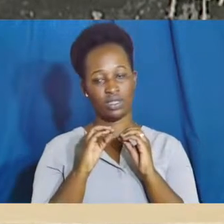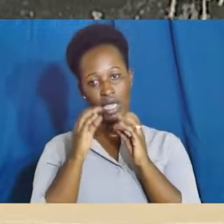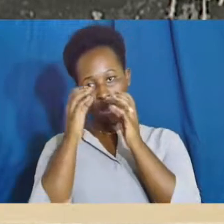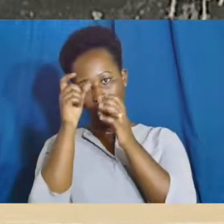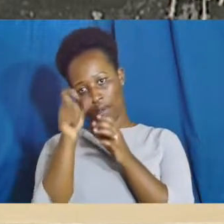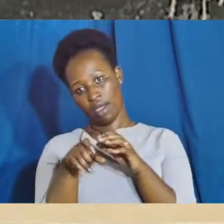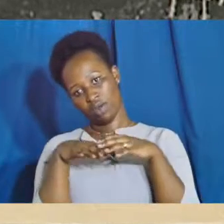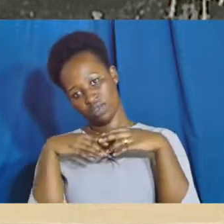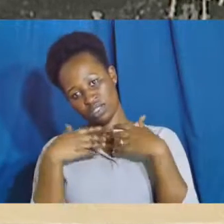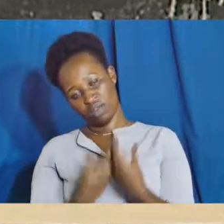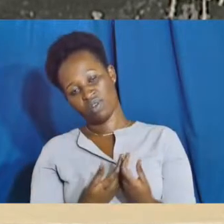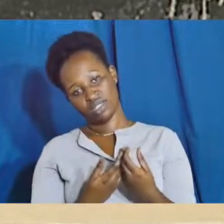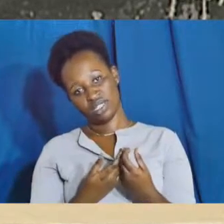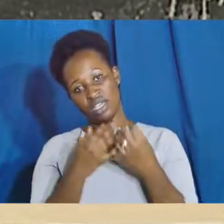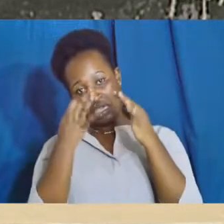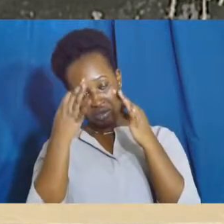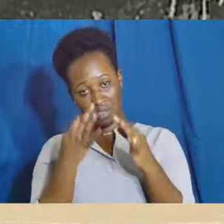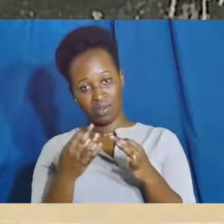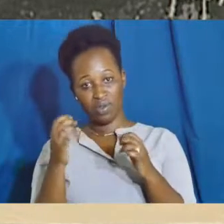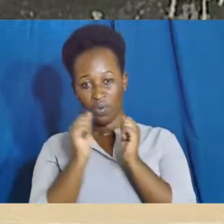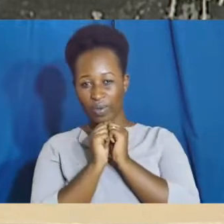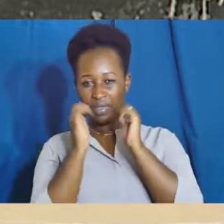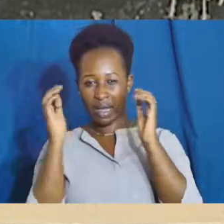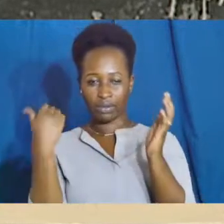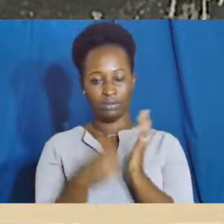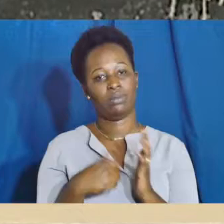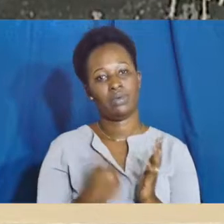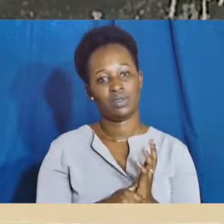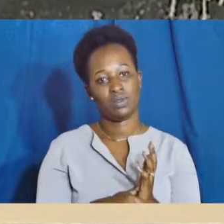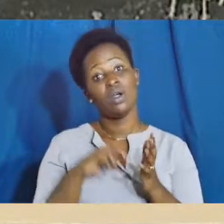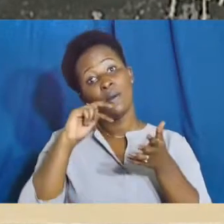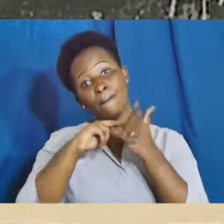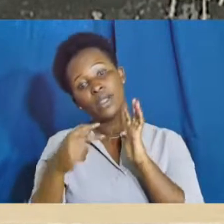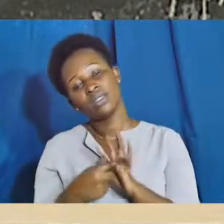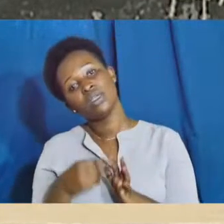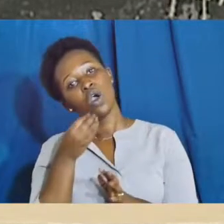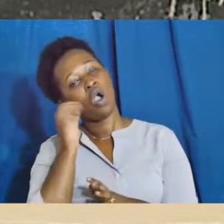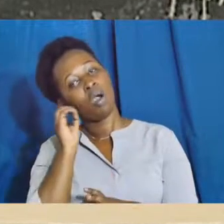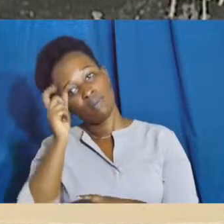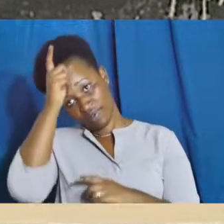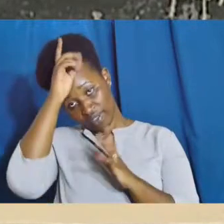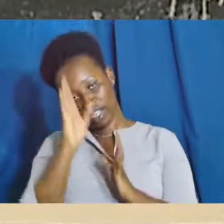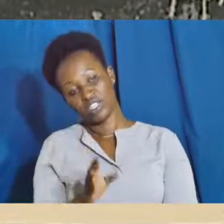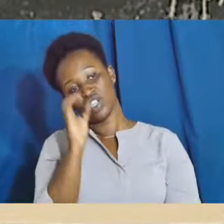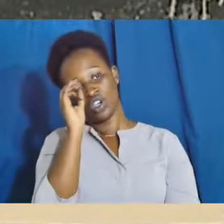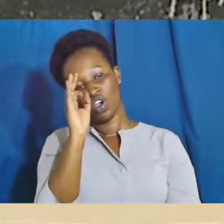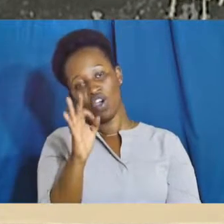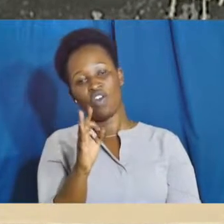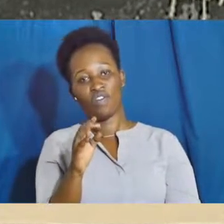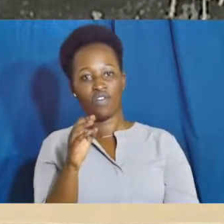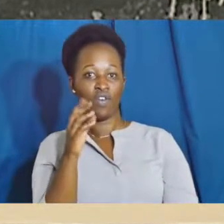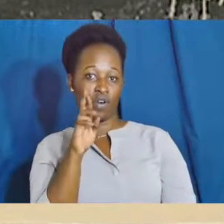organisms without straining. That means the home village of Robert has